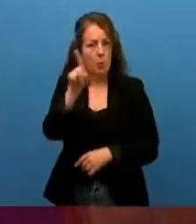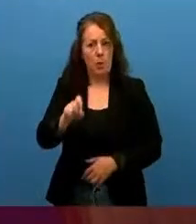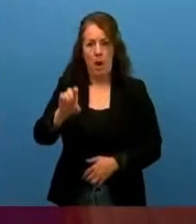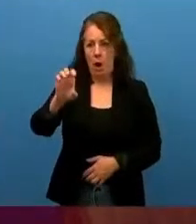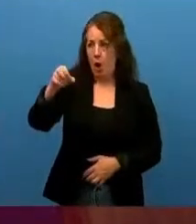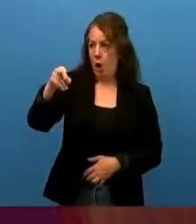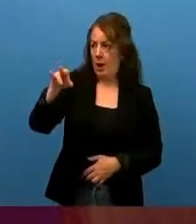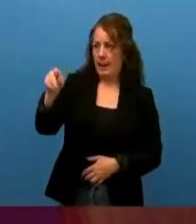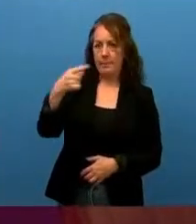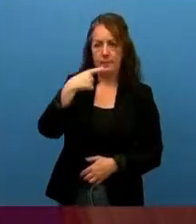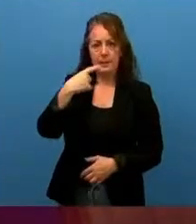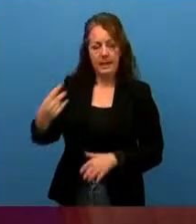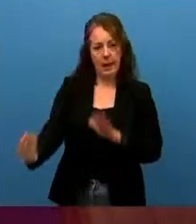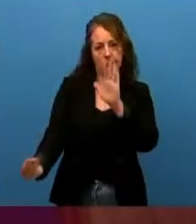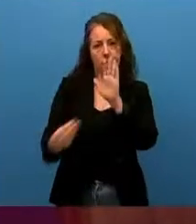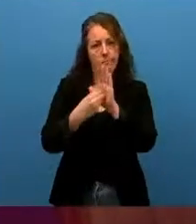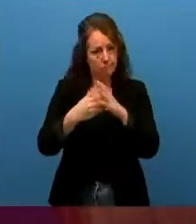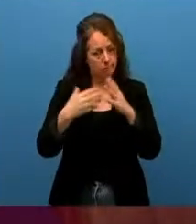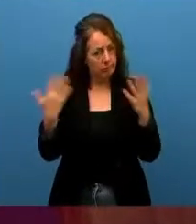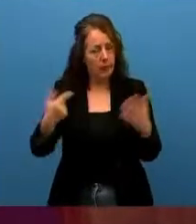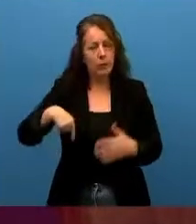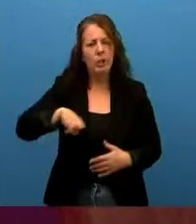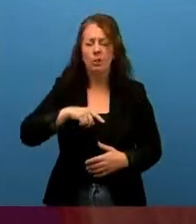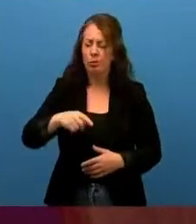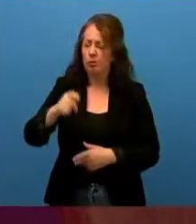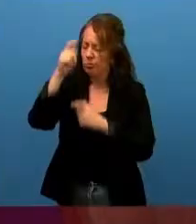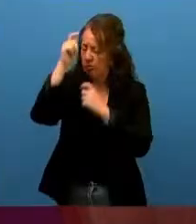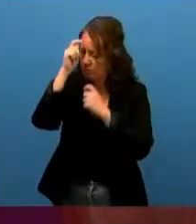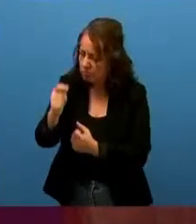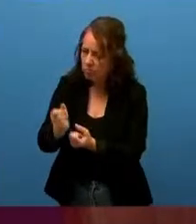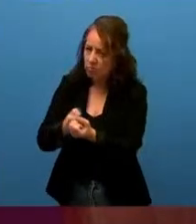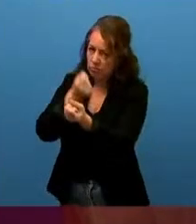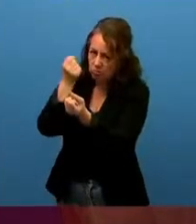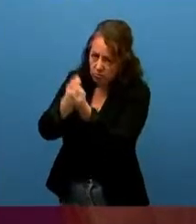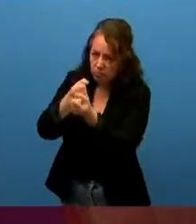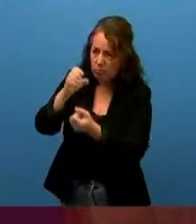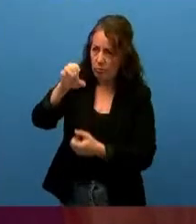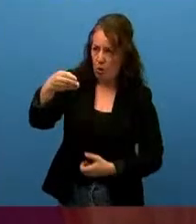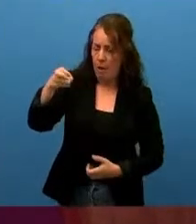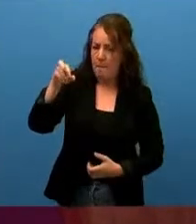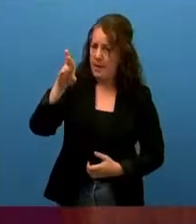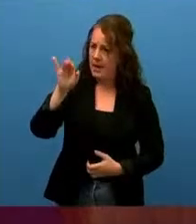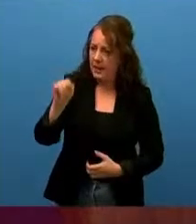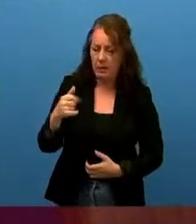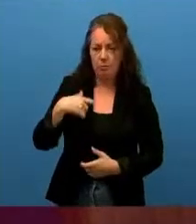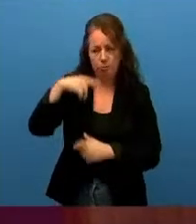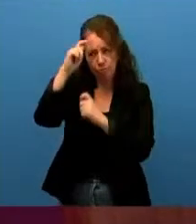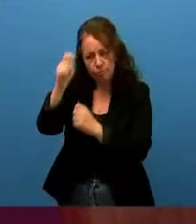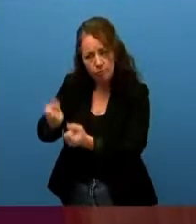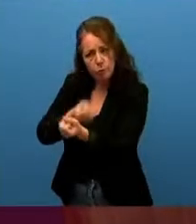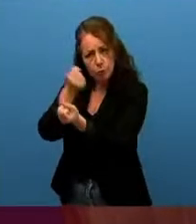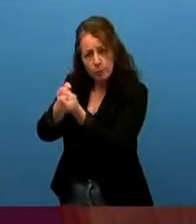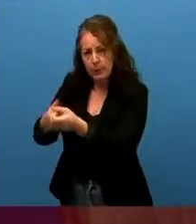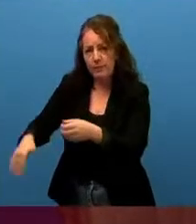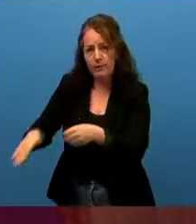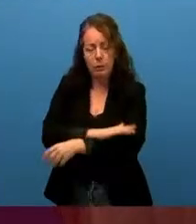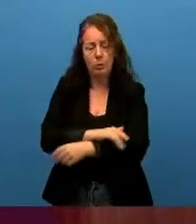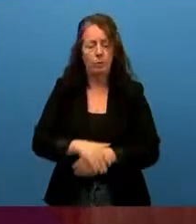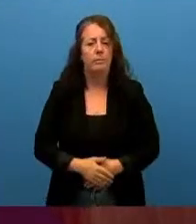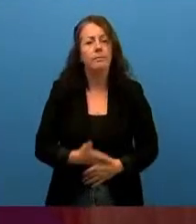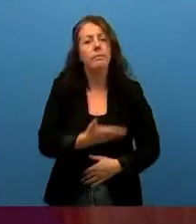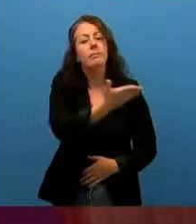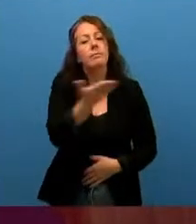mandate of the expert mechanism of the rights of Indigenous people. Esteemed experts, what do you see